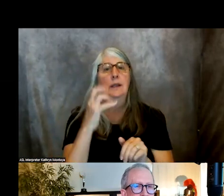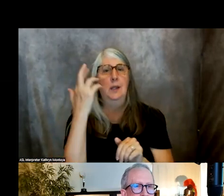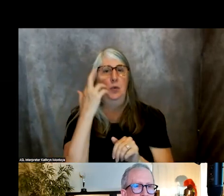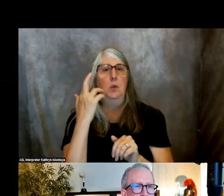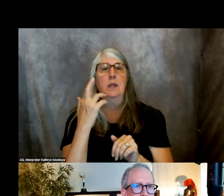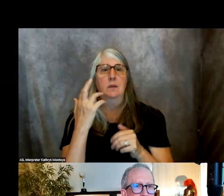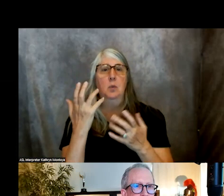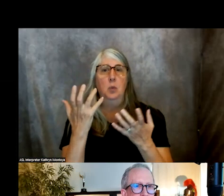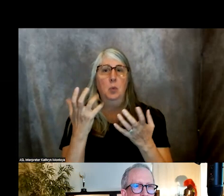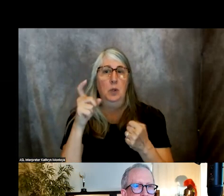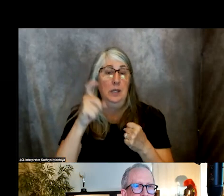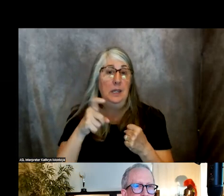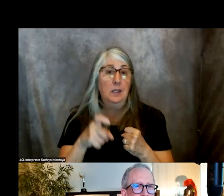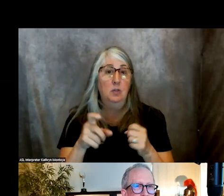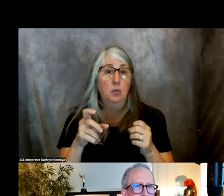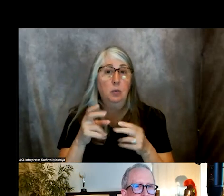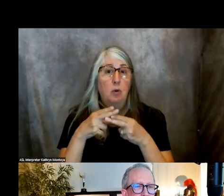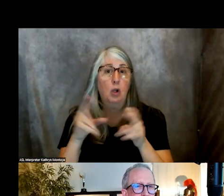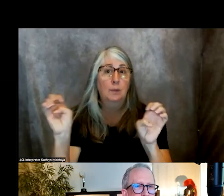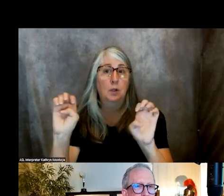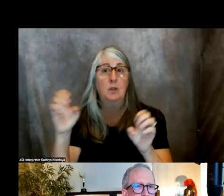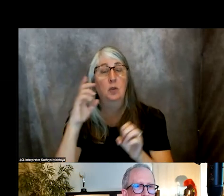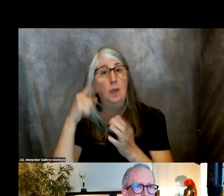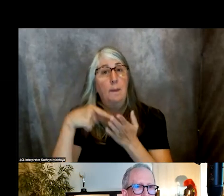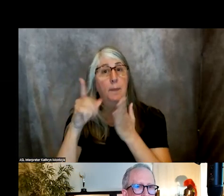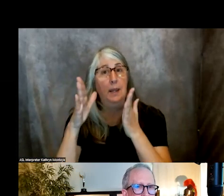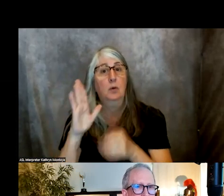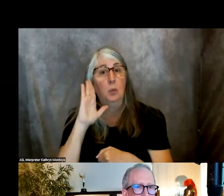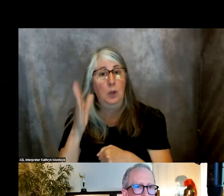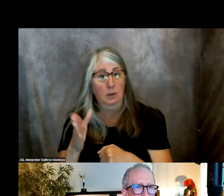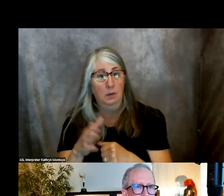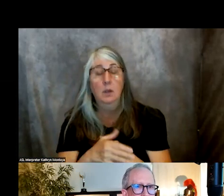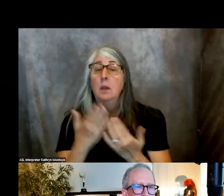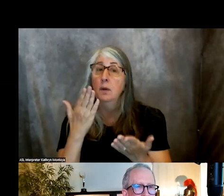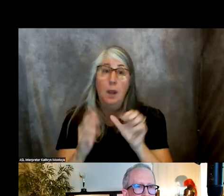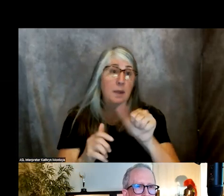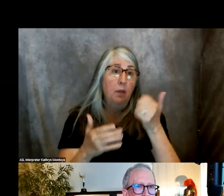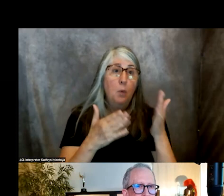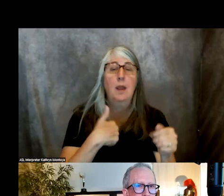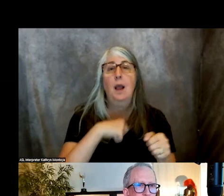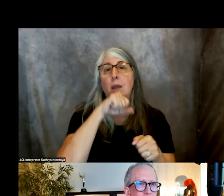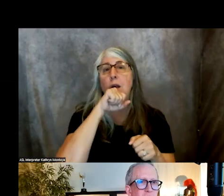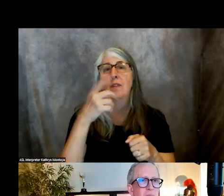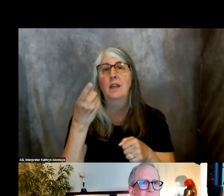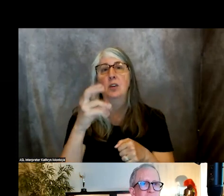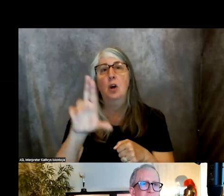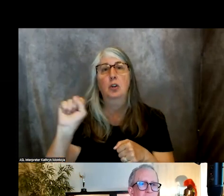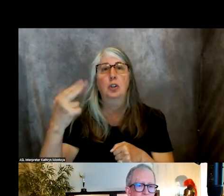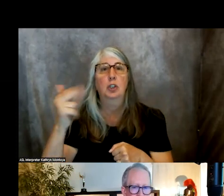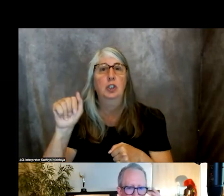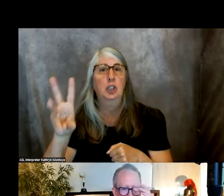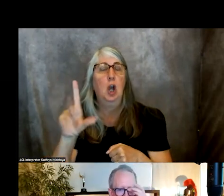is so important, is because we want to get payers to do it. It doesn't mean there aren't other ways. I love that Dr. Shaw is really leaning into getting